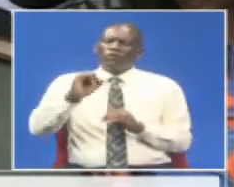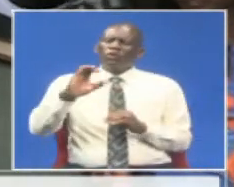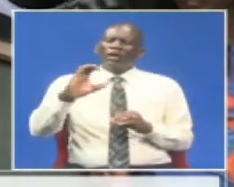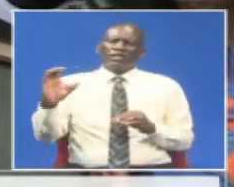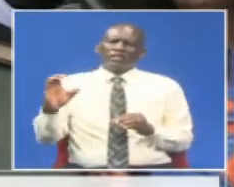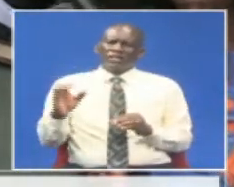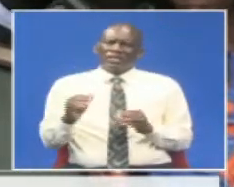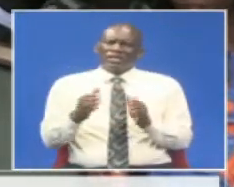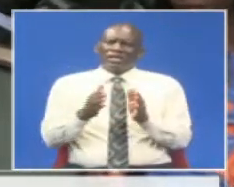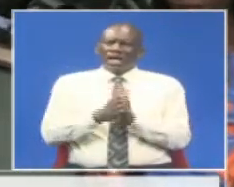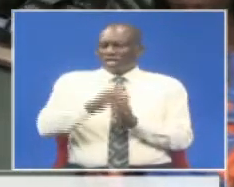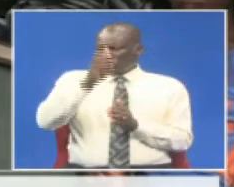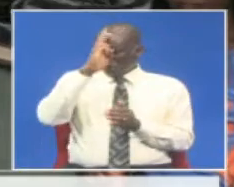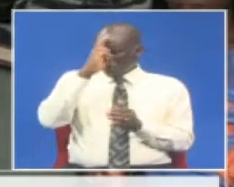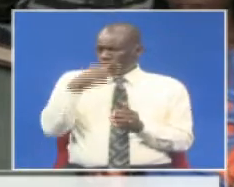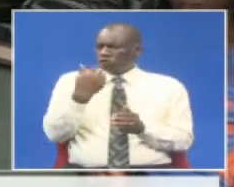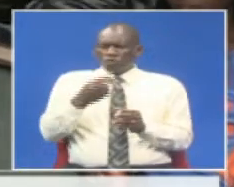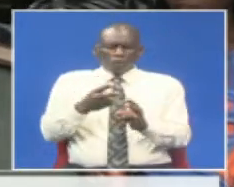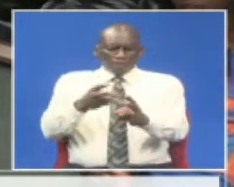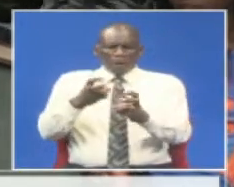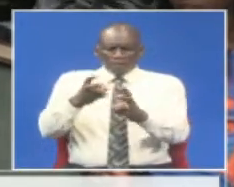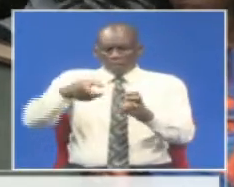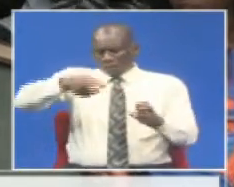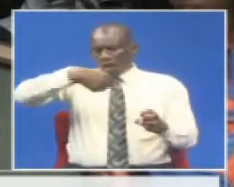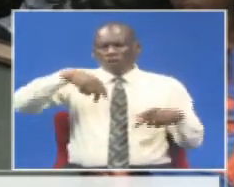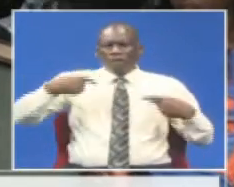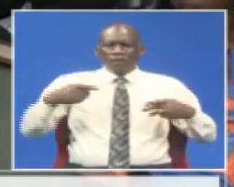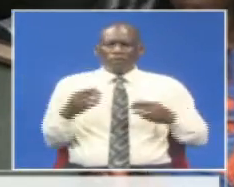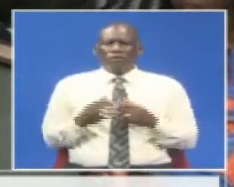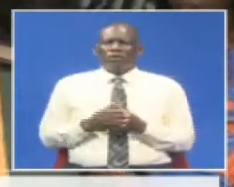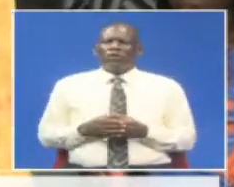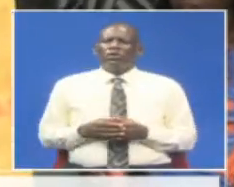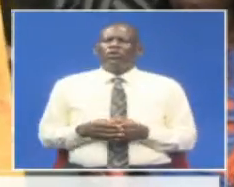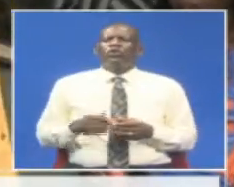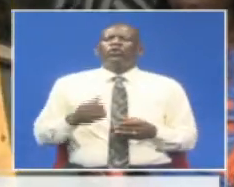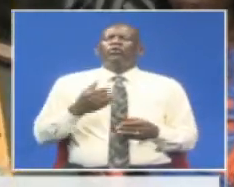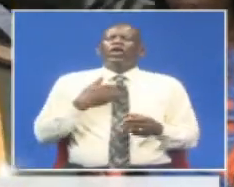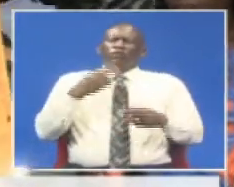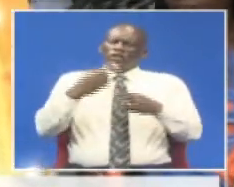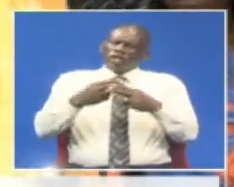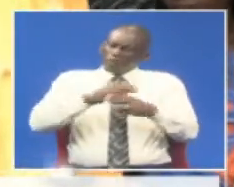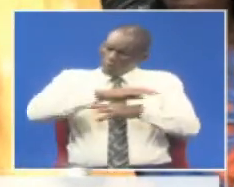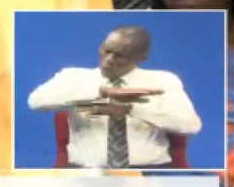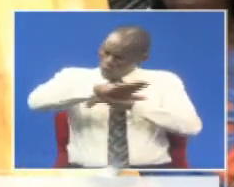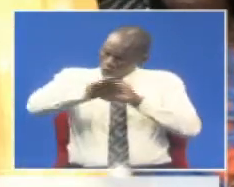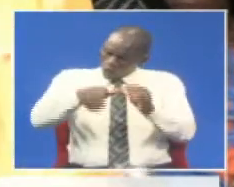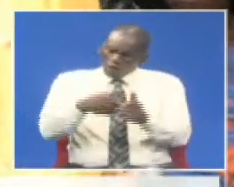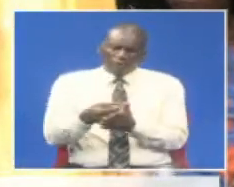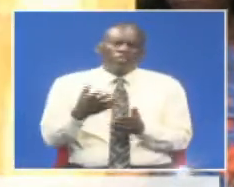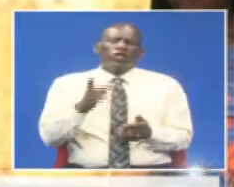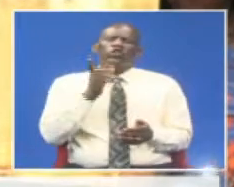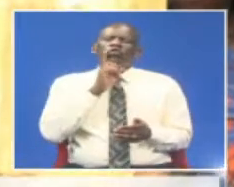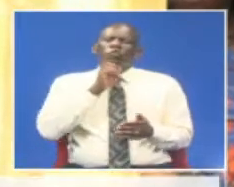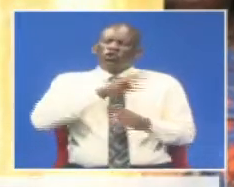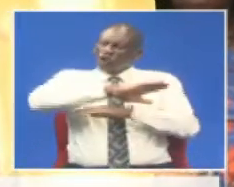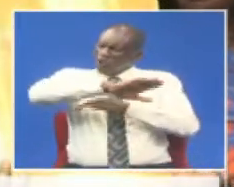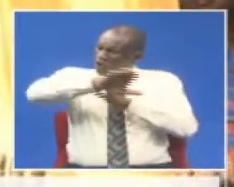wale maaskari ambao walipiga watu wetu na risasi, tuna majina yao yote.